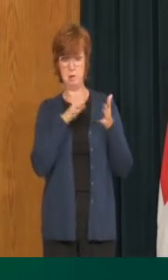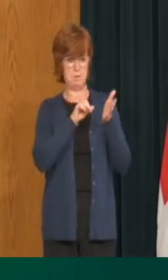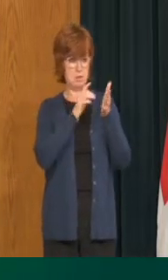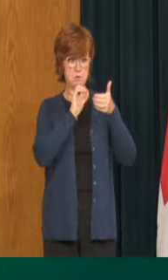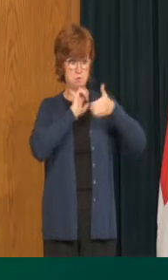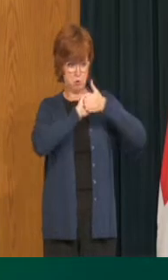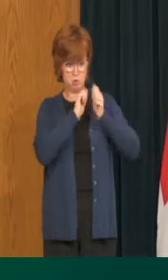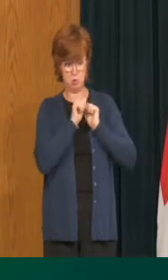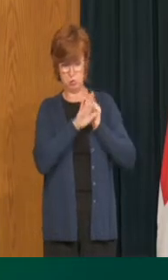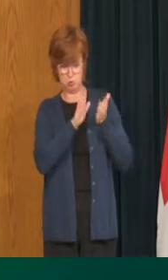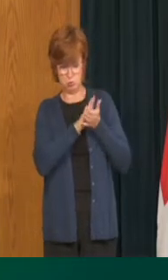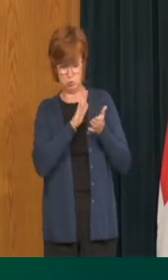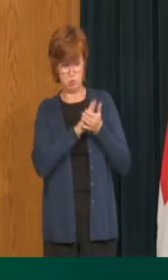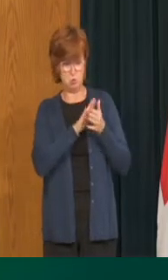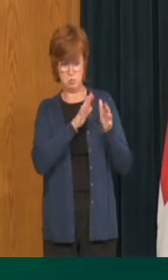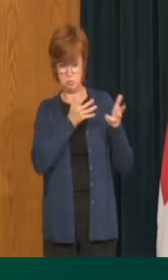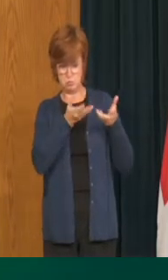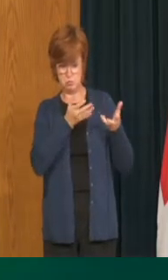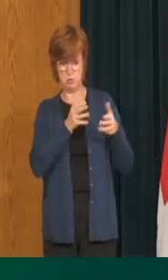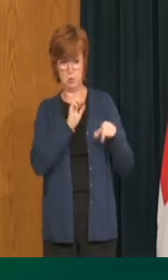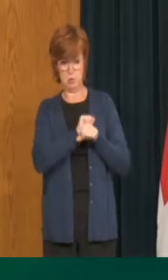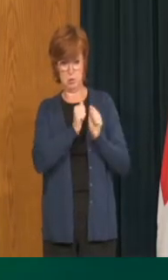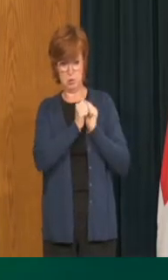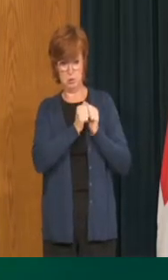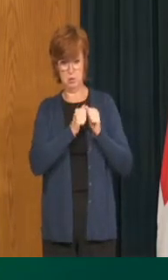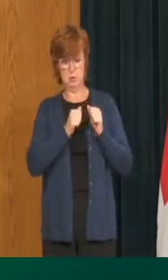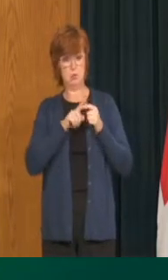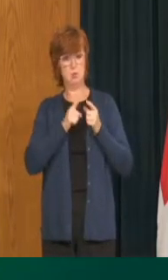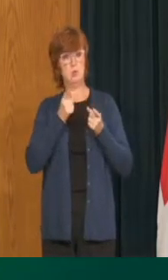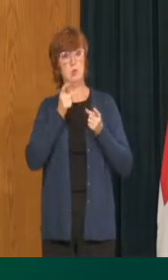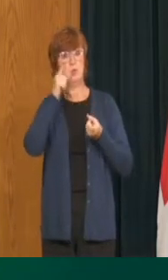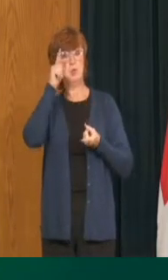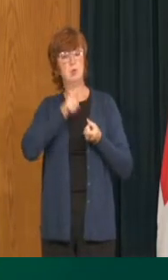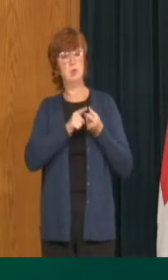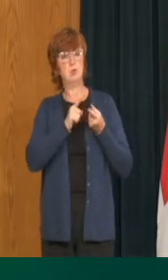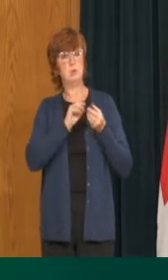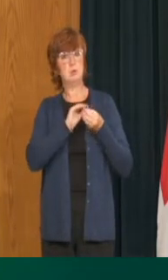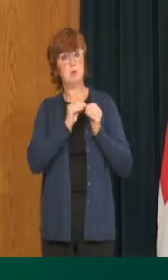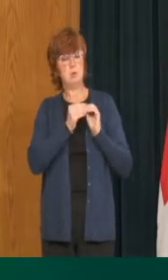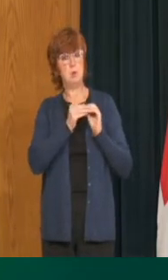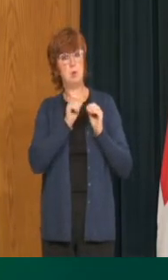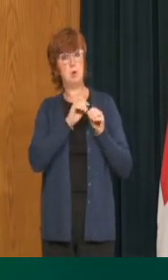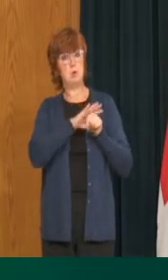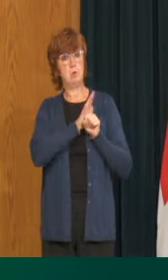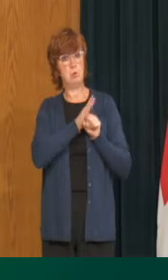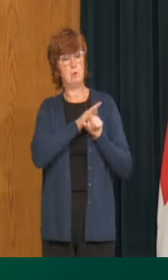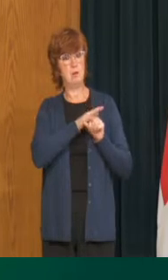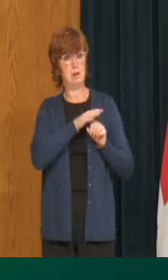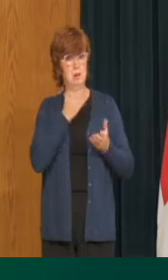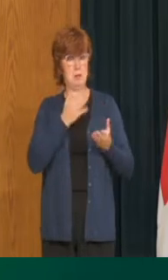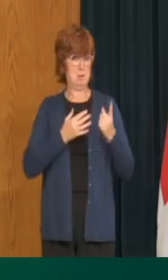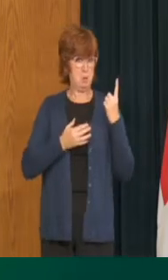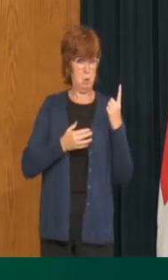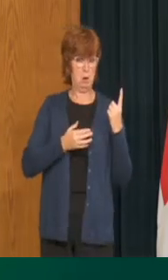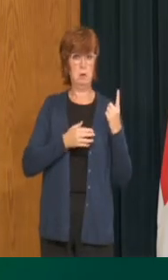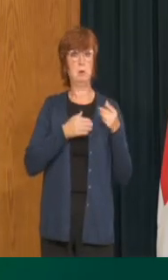to manage the occasional case or cluster if we were to see one. Schools have put in a layered